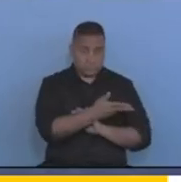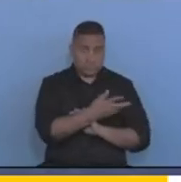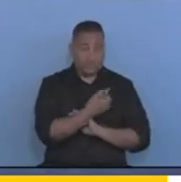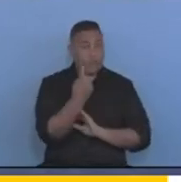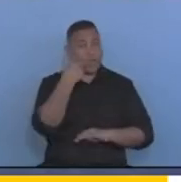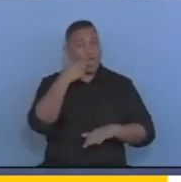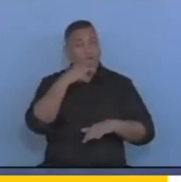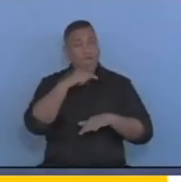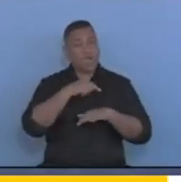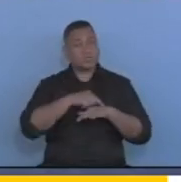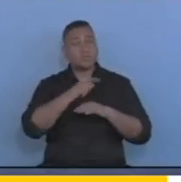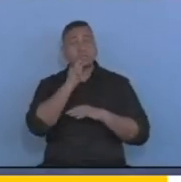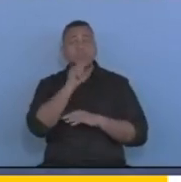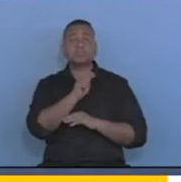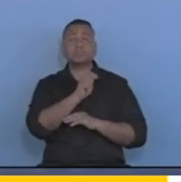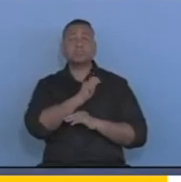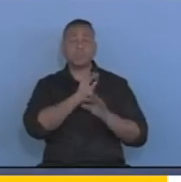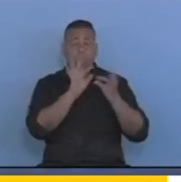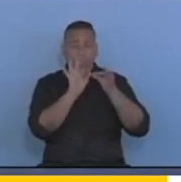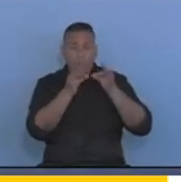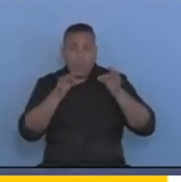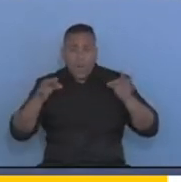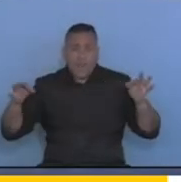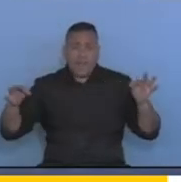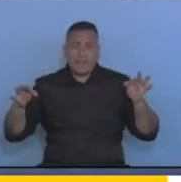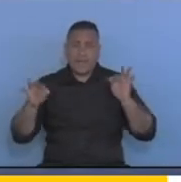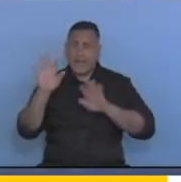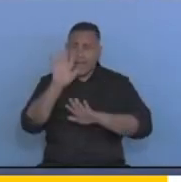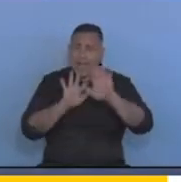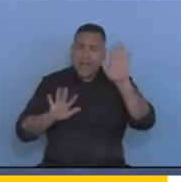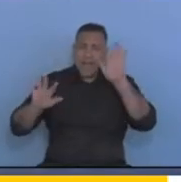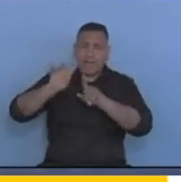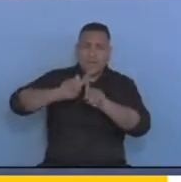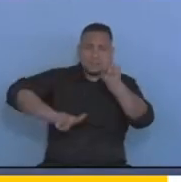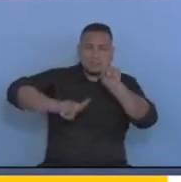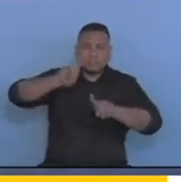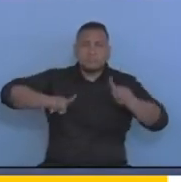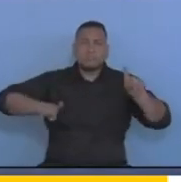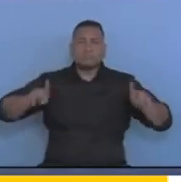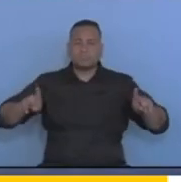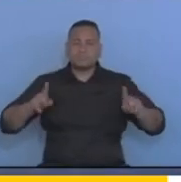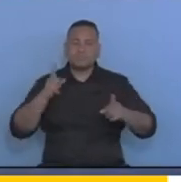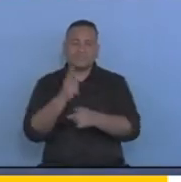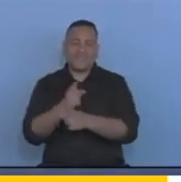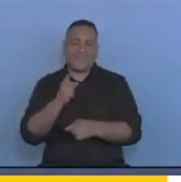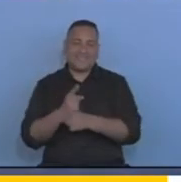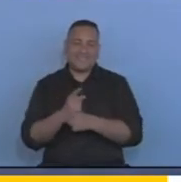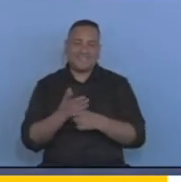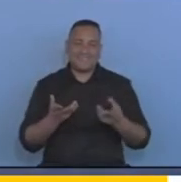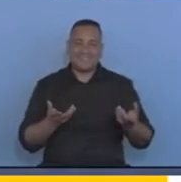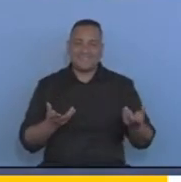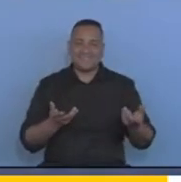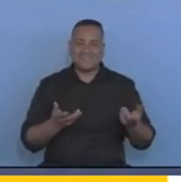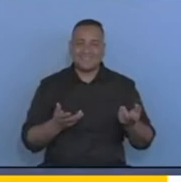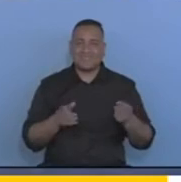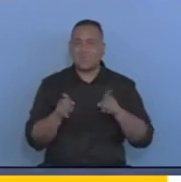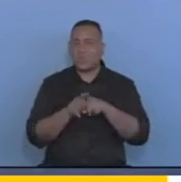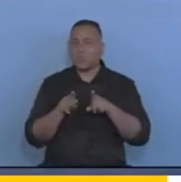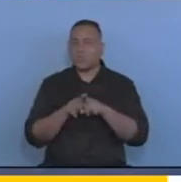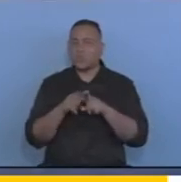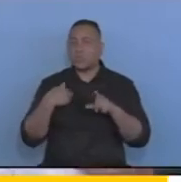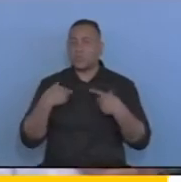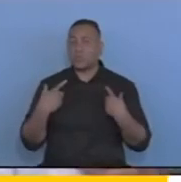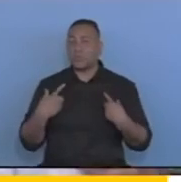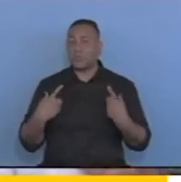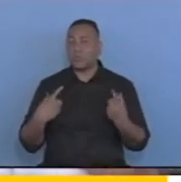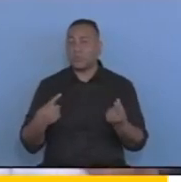exposed to, you know, all these colors and codes. That's correct. And the most important thing that I normally do with my students,